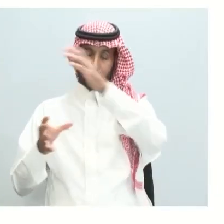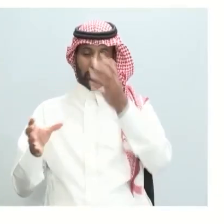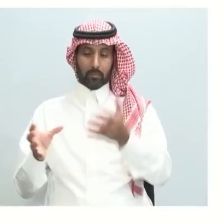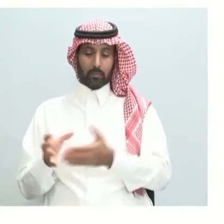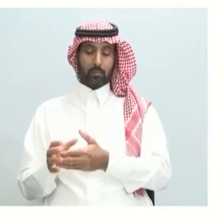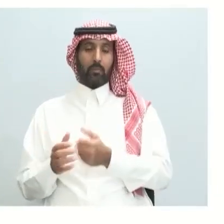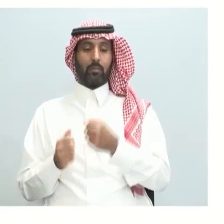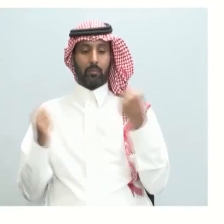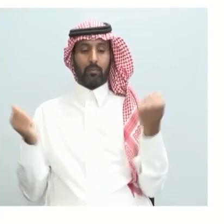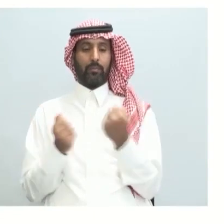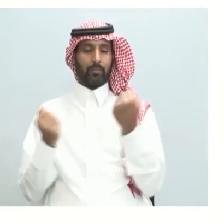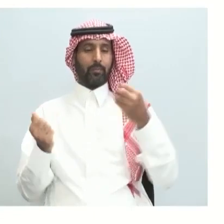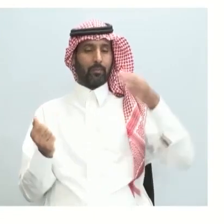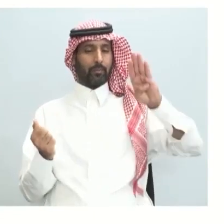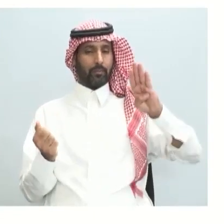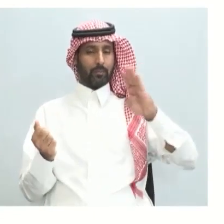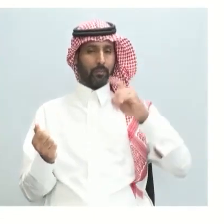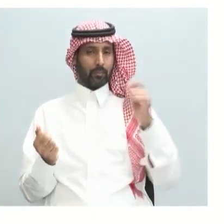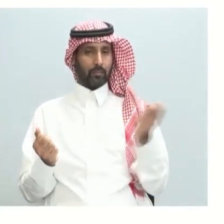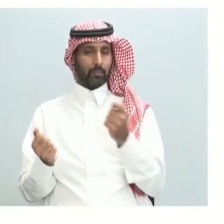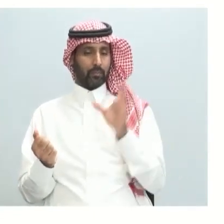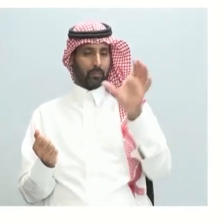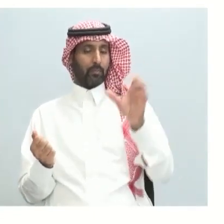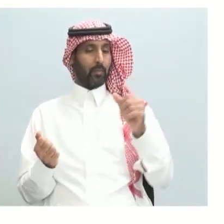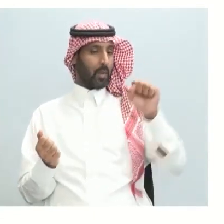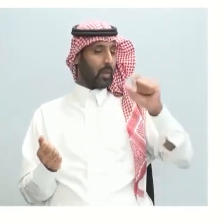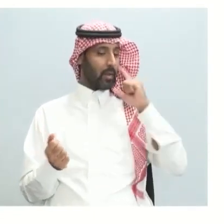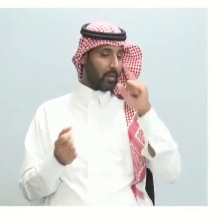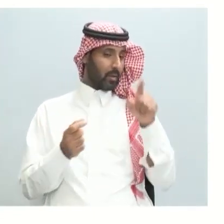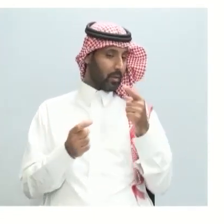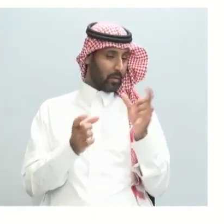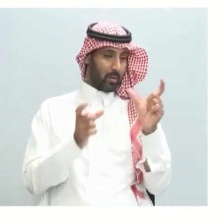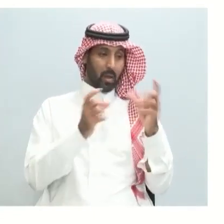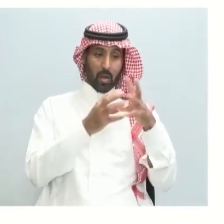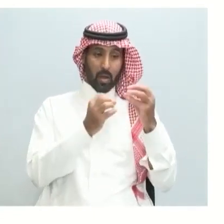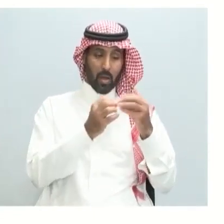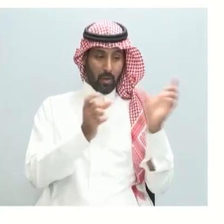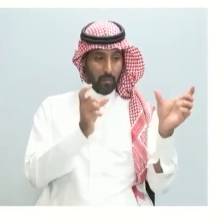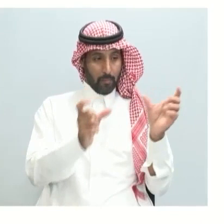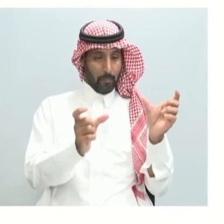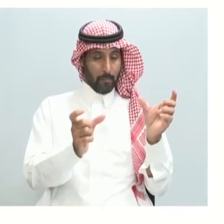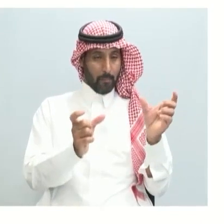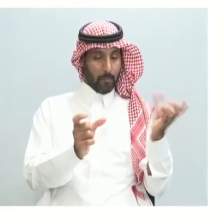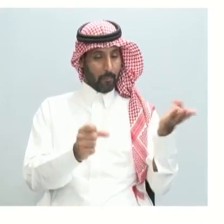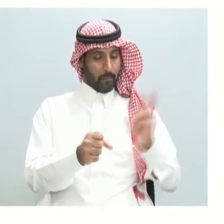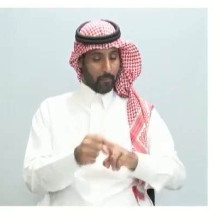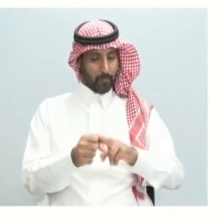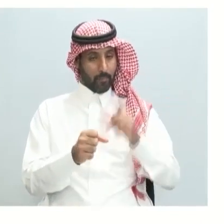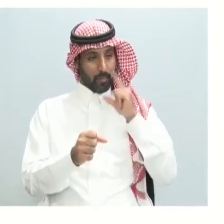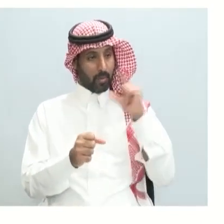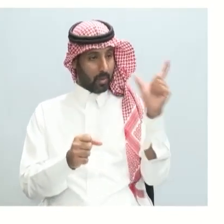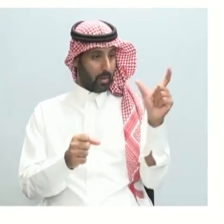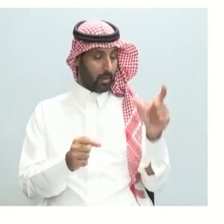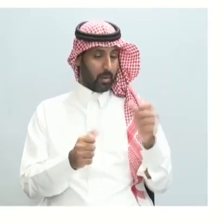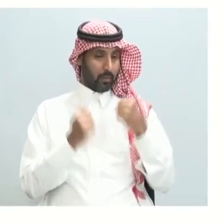Exercise B, write the words from exercise A next to the correct definitions below. Again, write the words